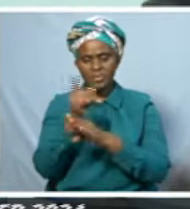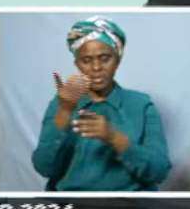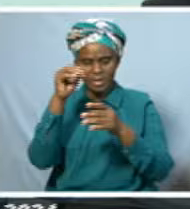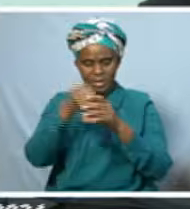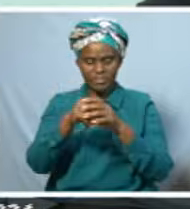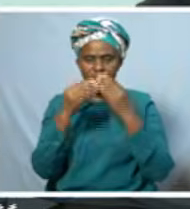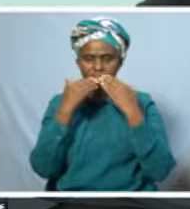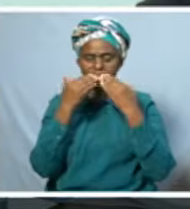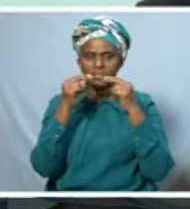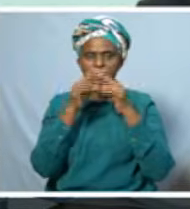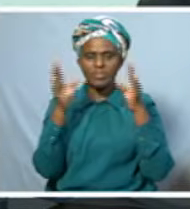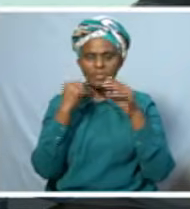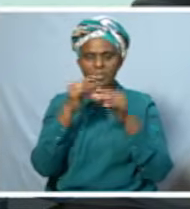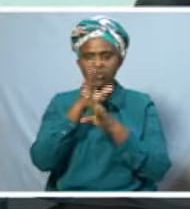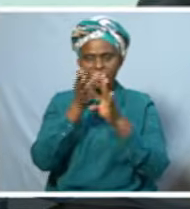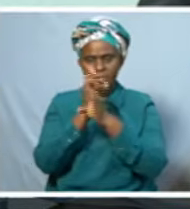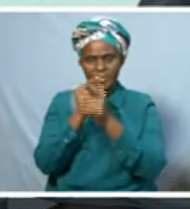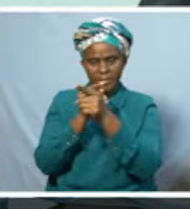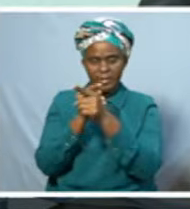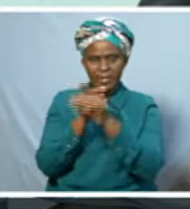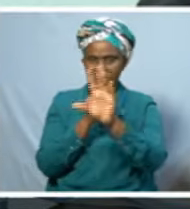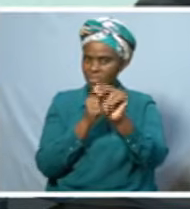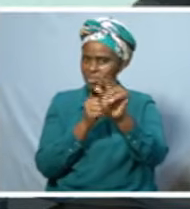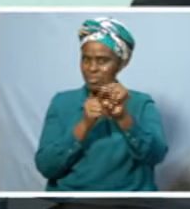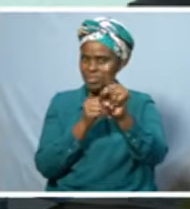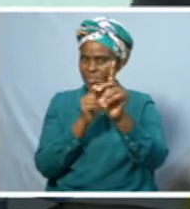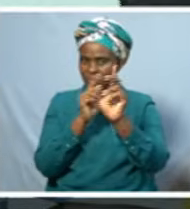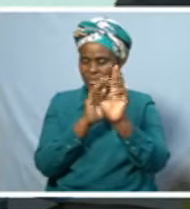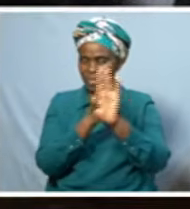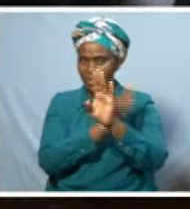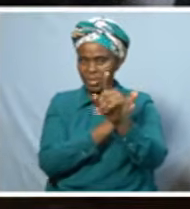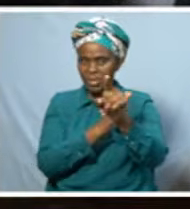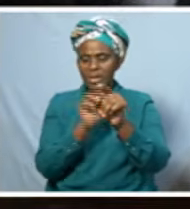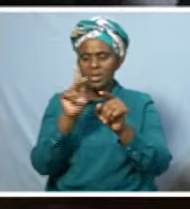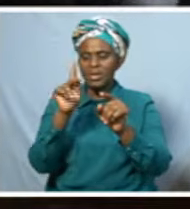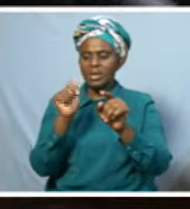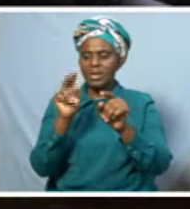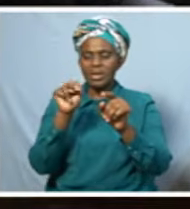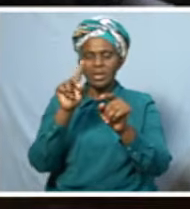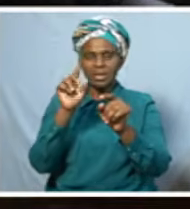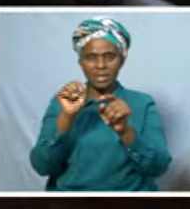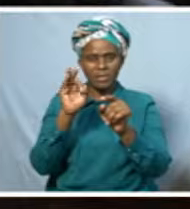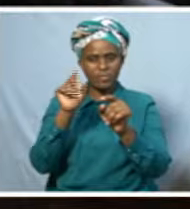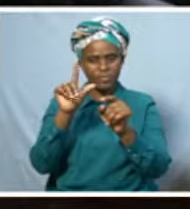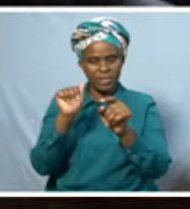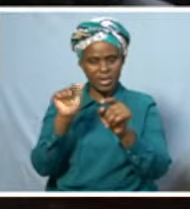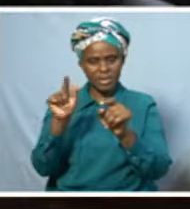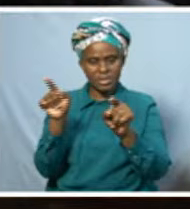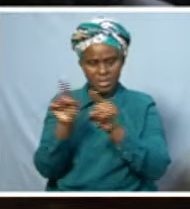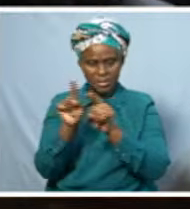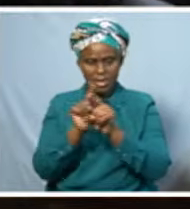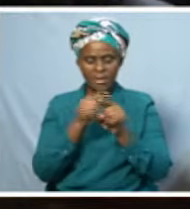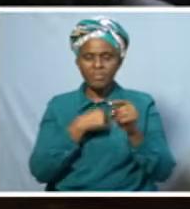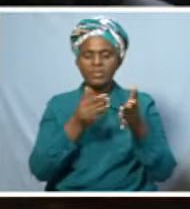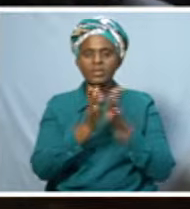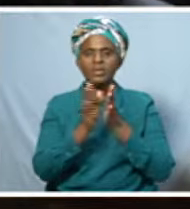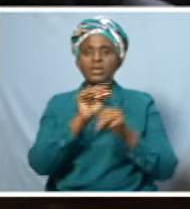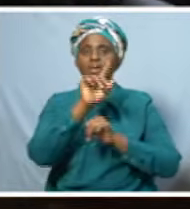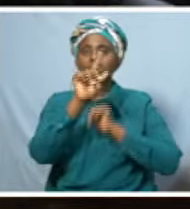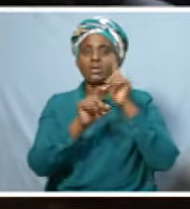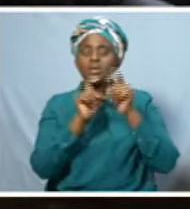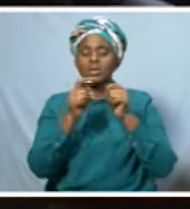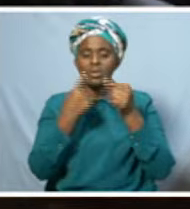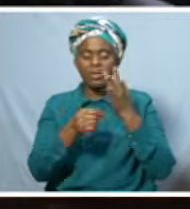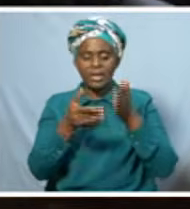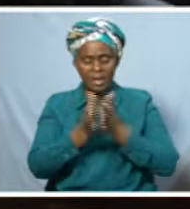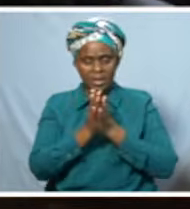so much, Chair. I will refer that query No, before you respond, Honorable Kandafula, as a follow-up question. I think the question that I